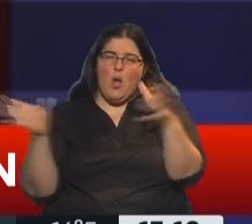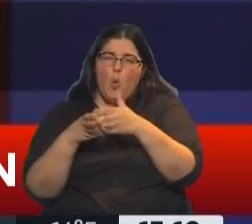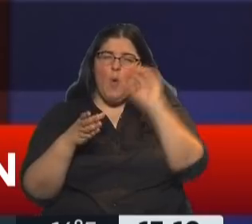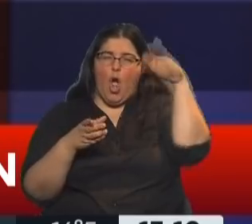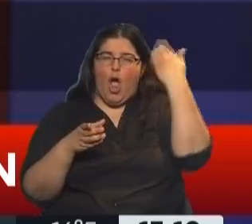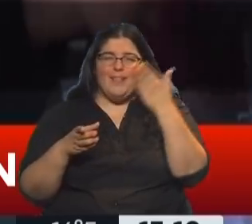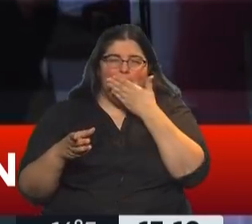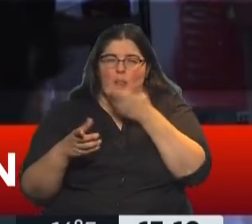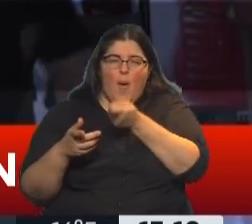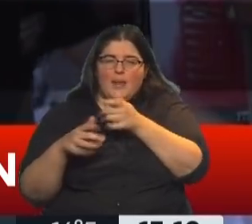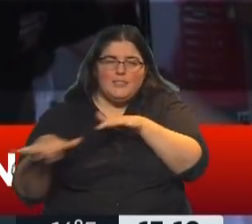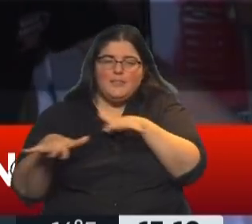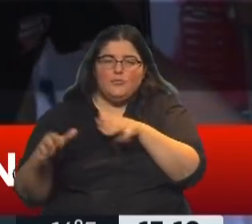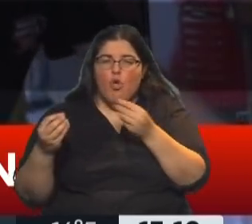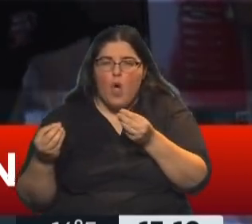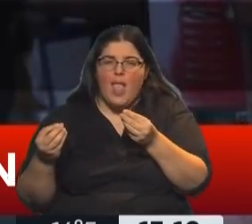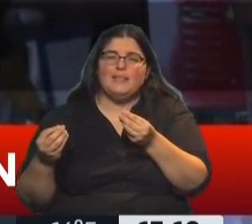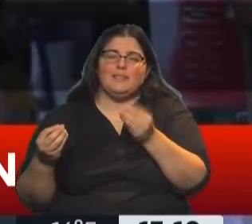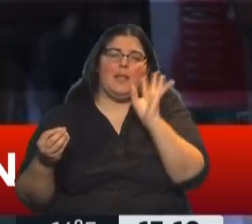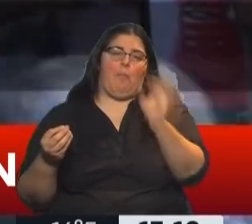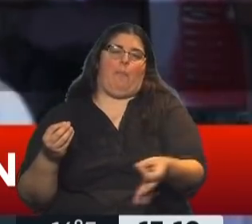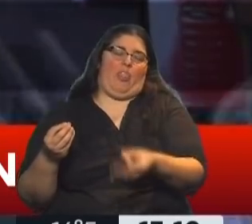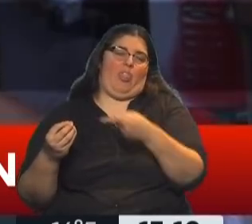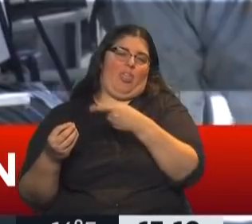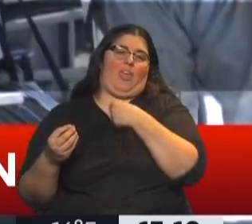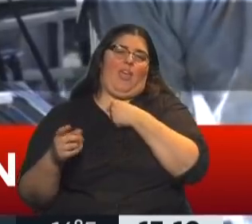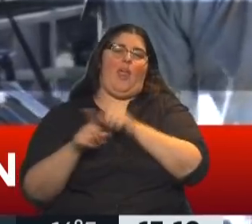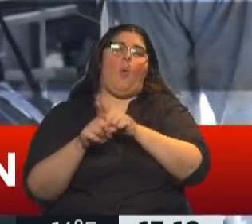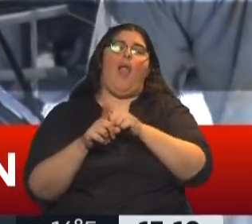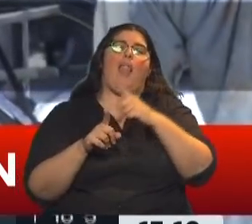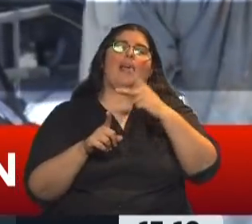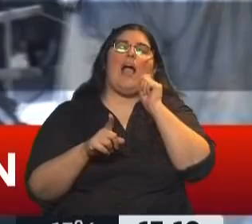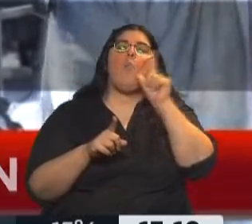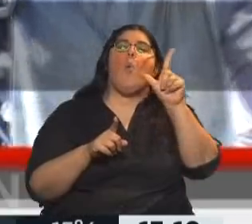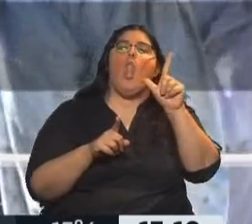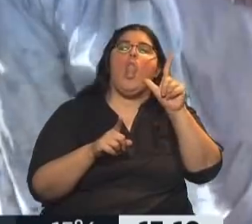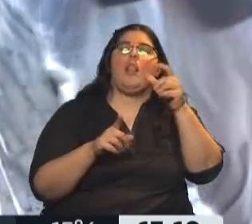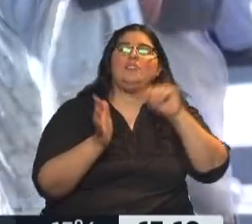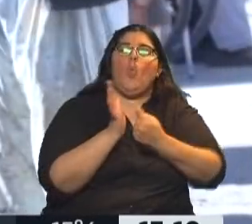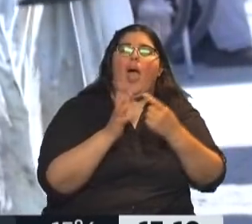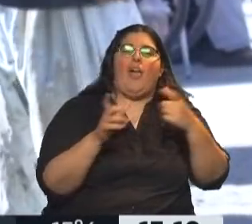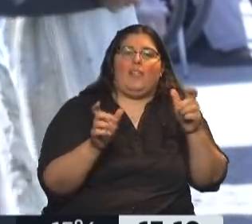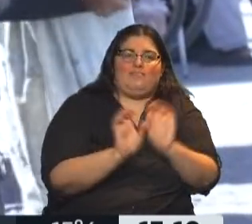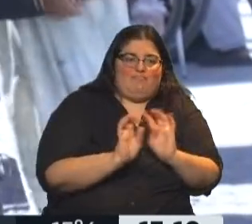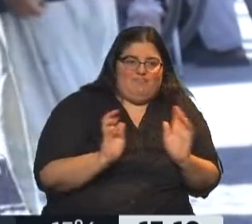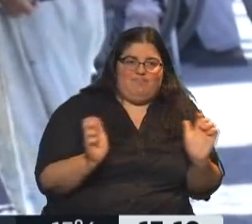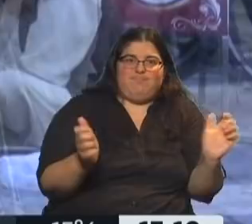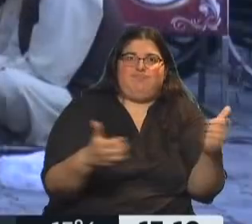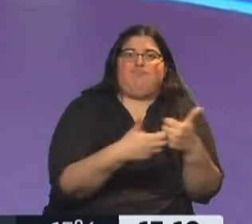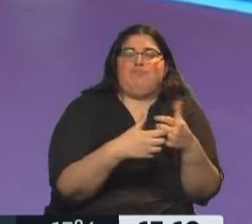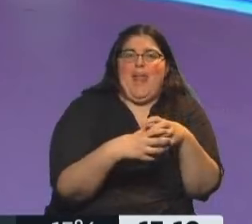doing, you can see that they are trying to isolate Kabul. Now,